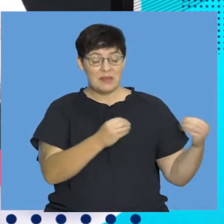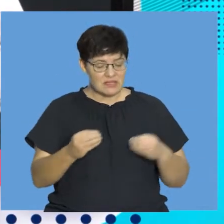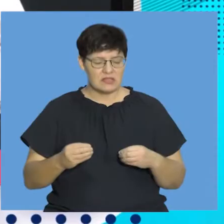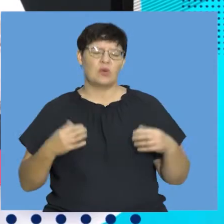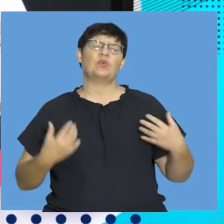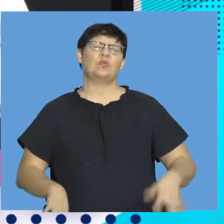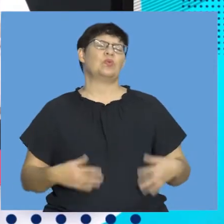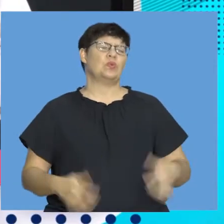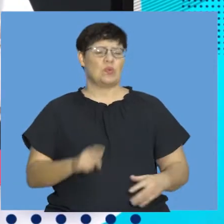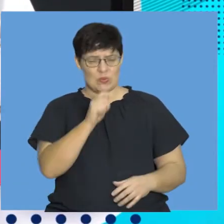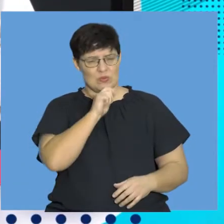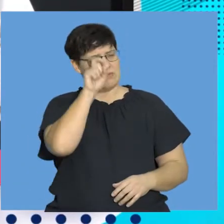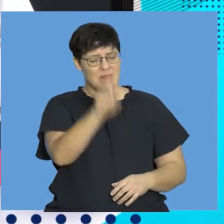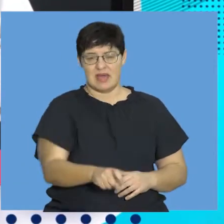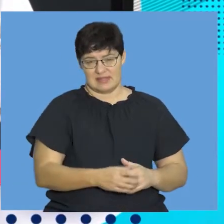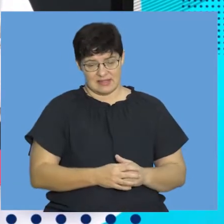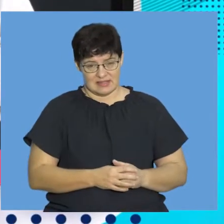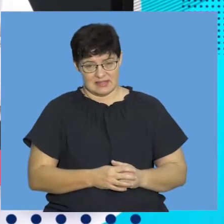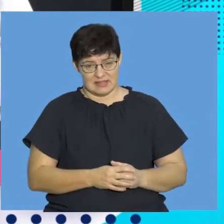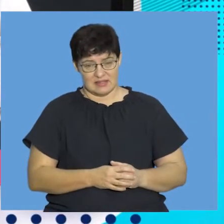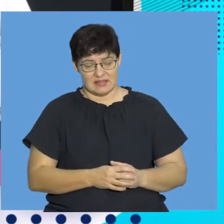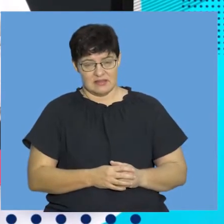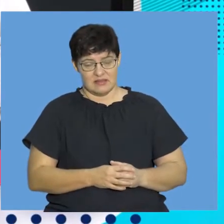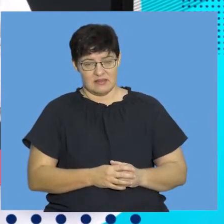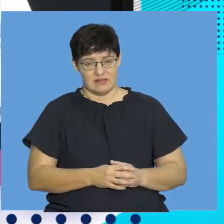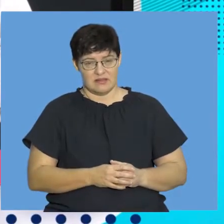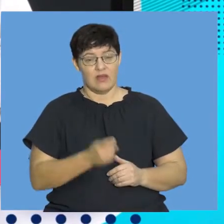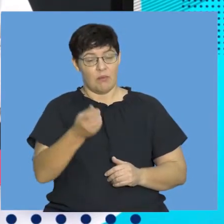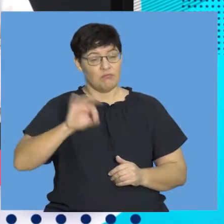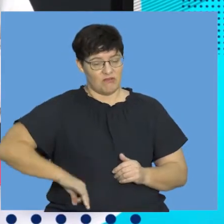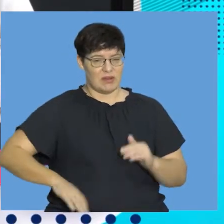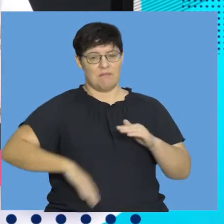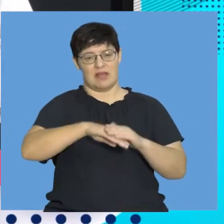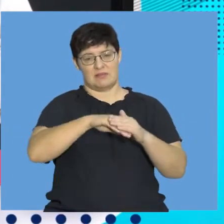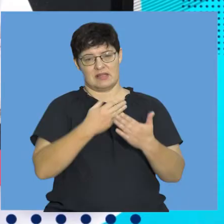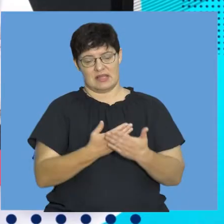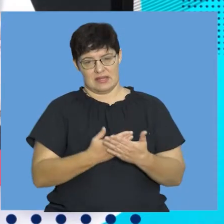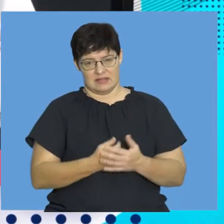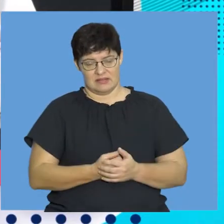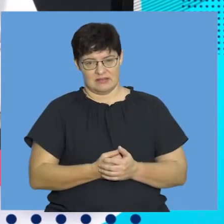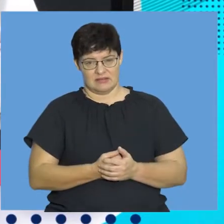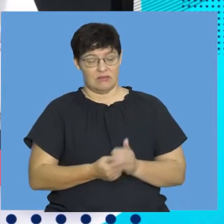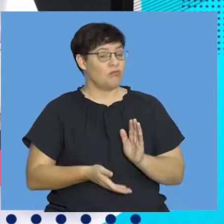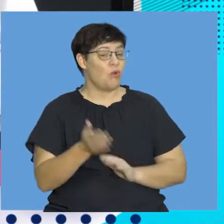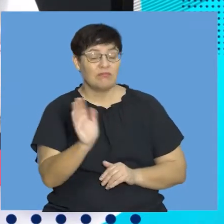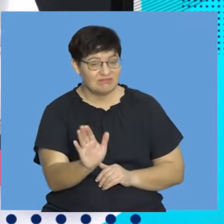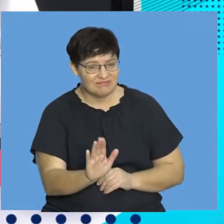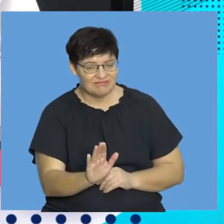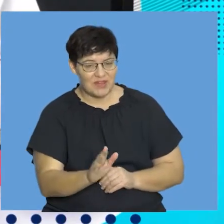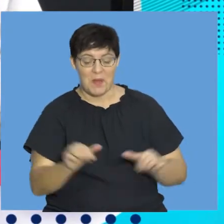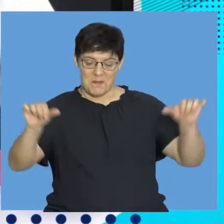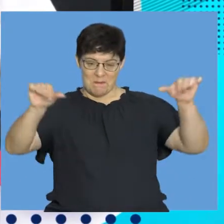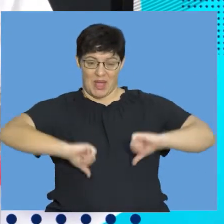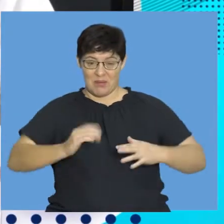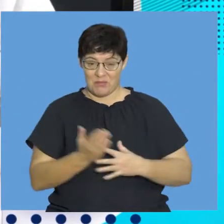in order to maximize the profits. Don't go away, guys, because when you come back, we're going